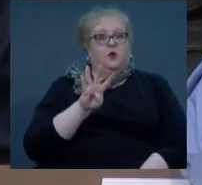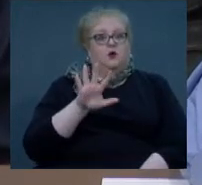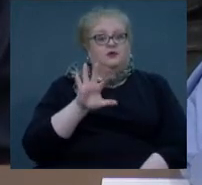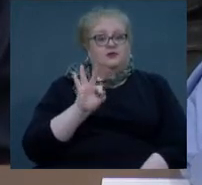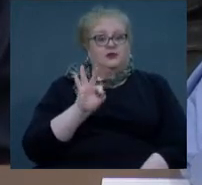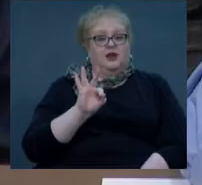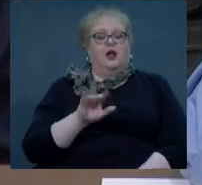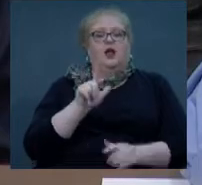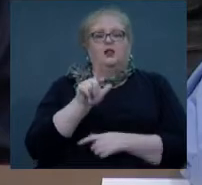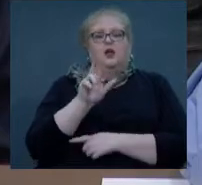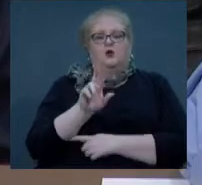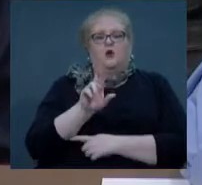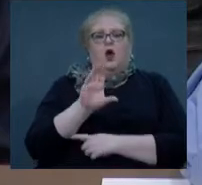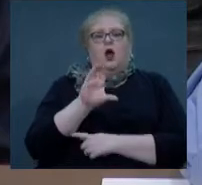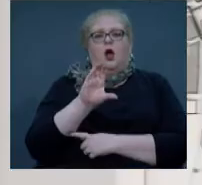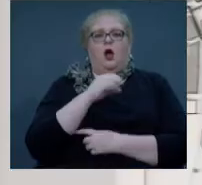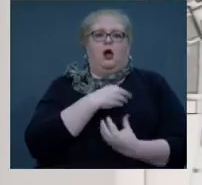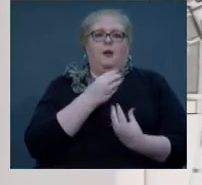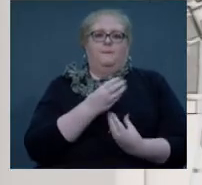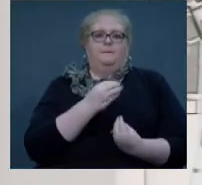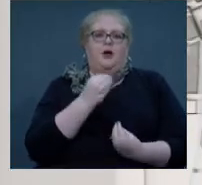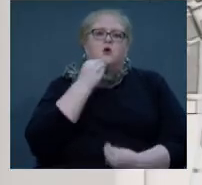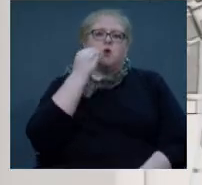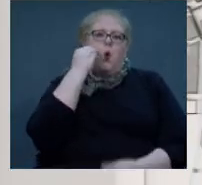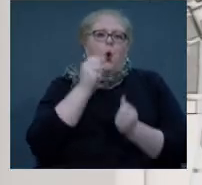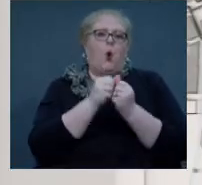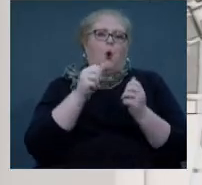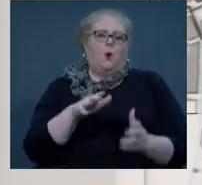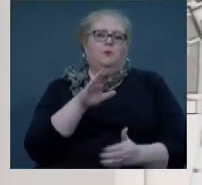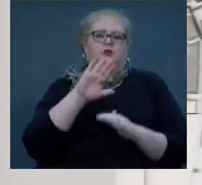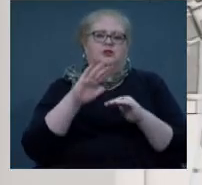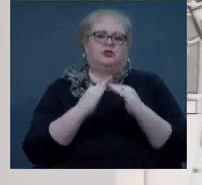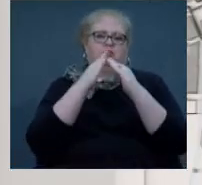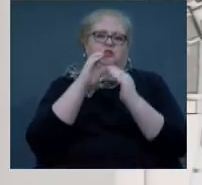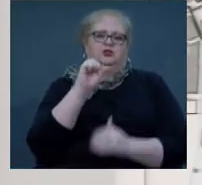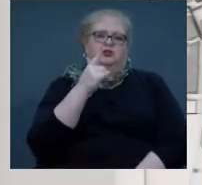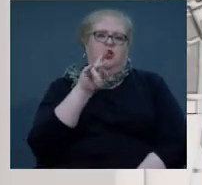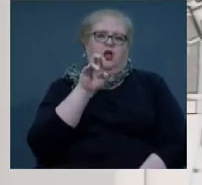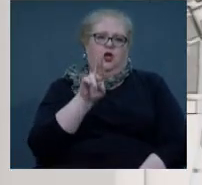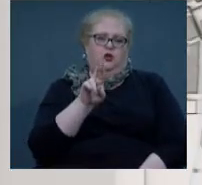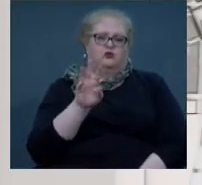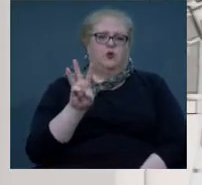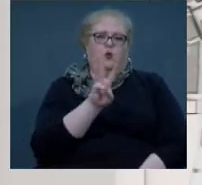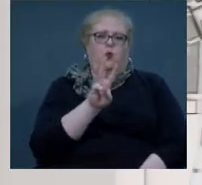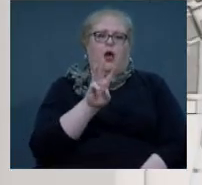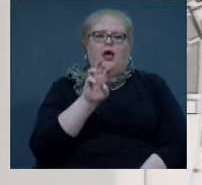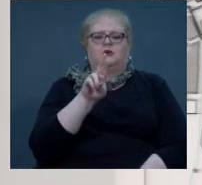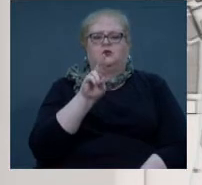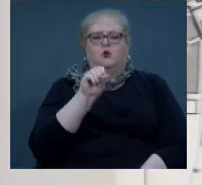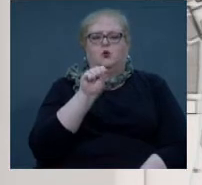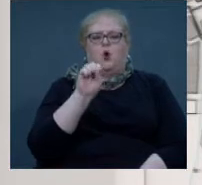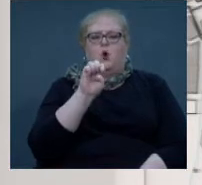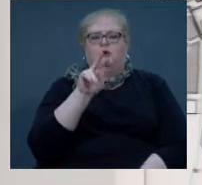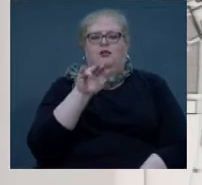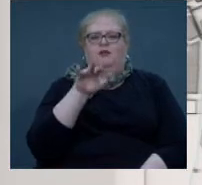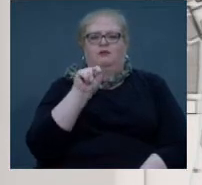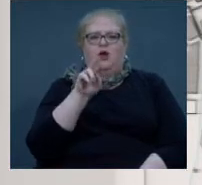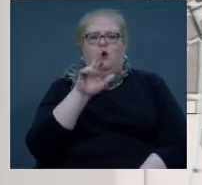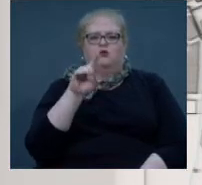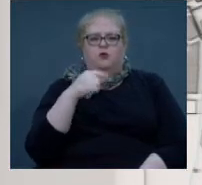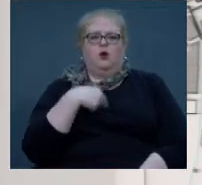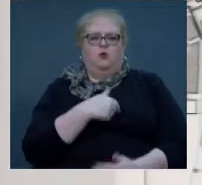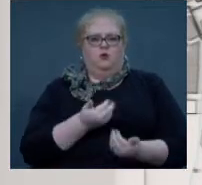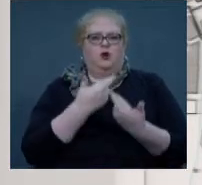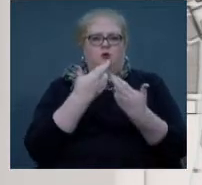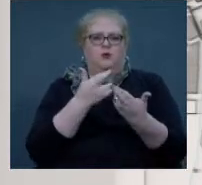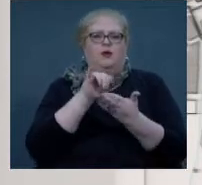Rock Compassion Center Homeless Shelter, conditional use permit, 3821 West Roosevelt Road. Staff recommends approval of the requested